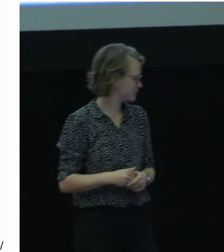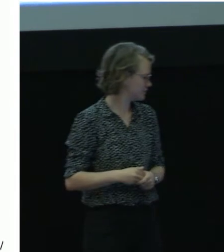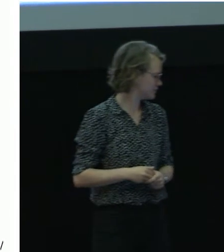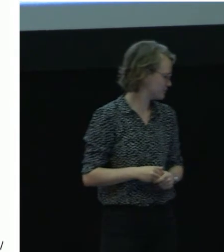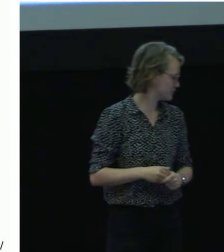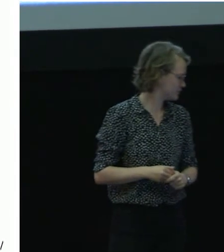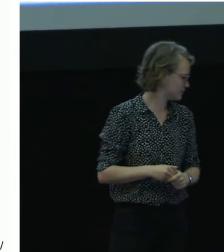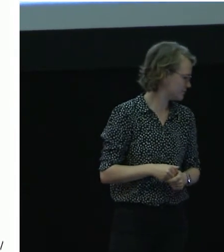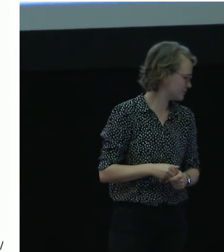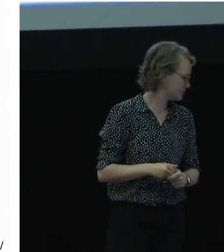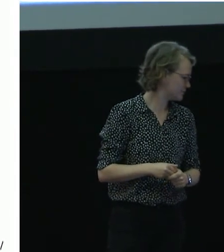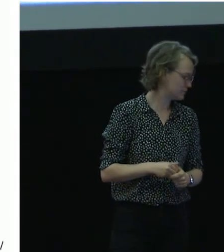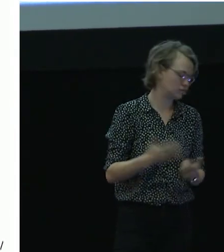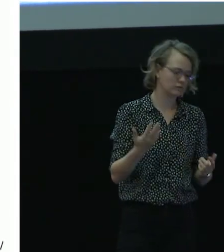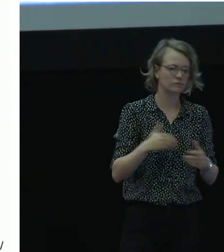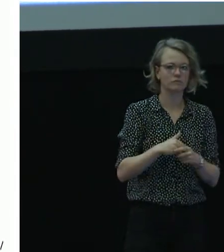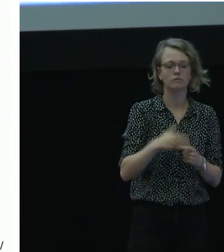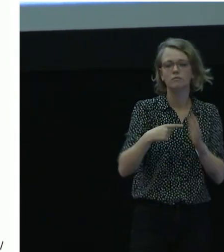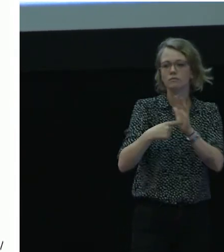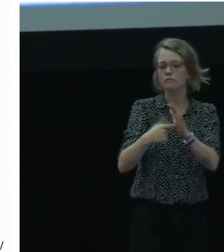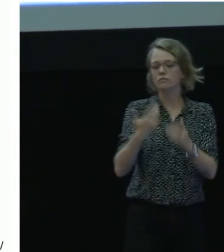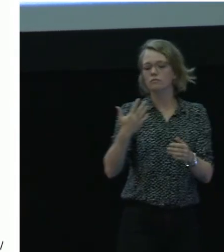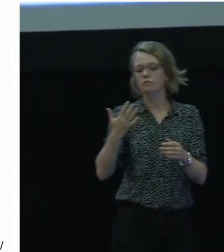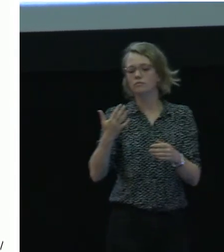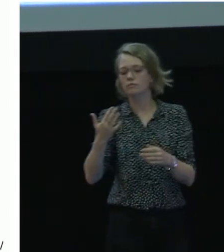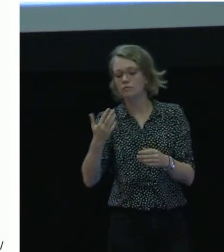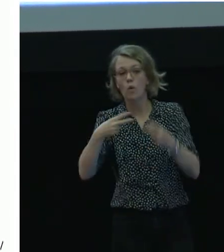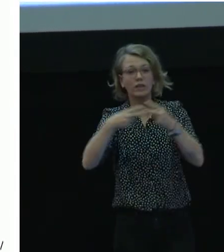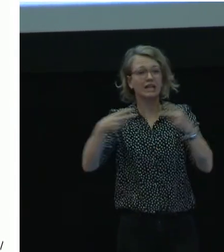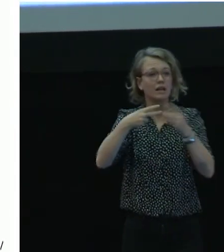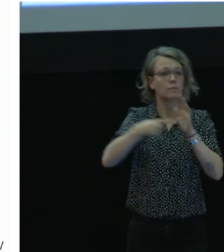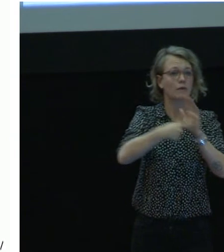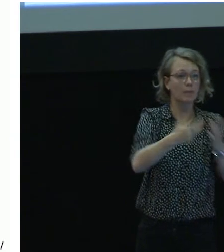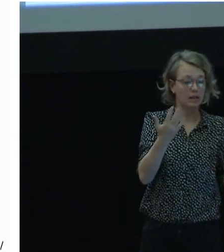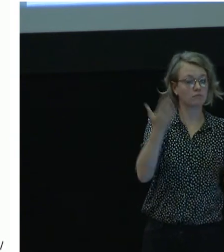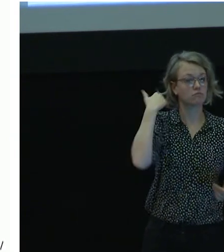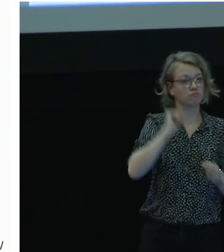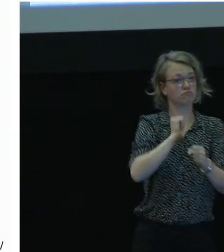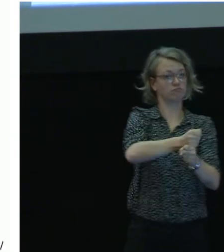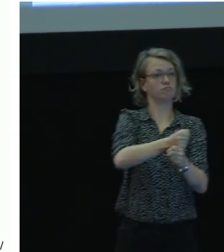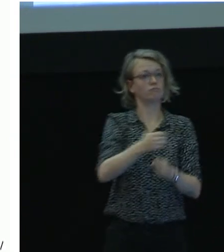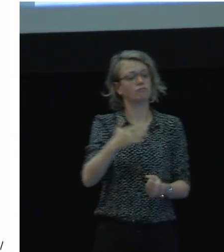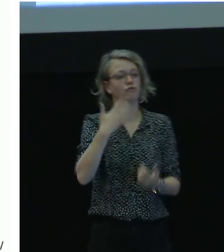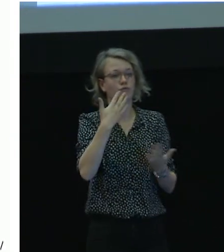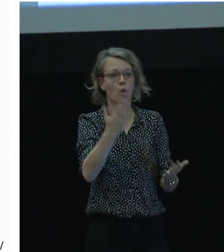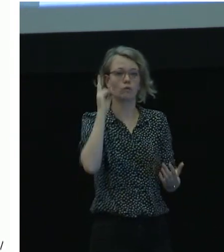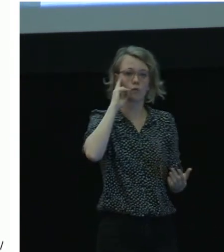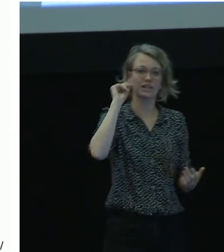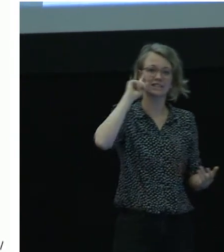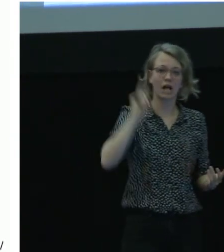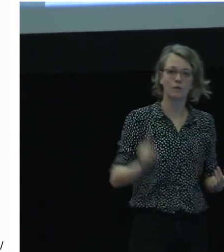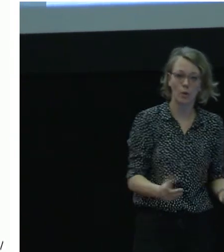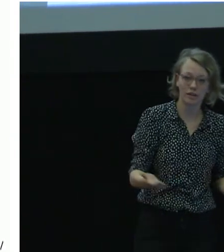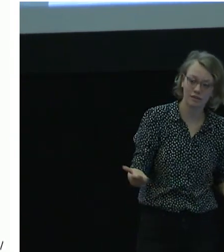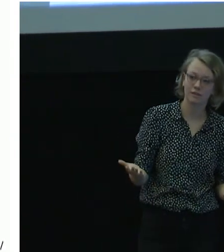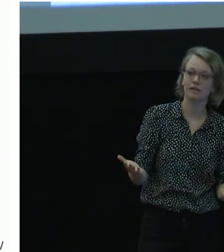one-size-fits-one with that in mind, everybody else will benefit from that as well. As an example, the subtitles that I've mentioned